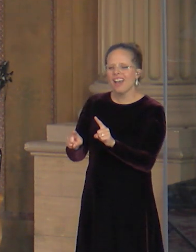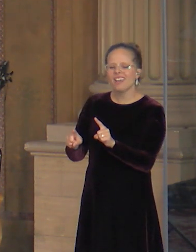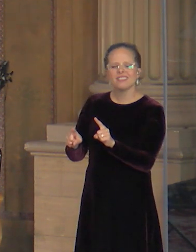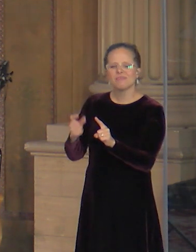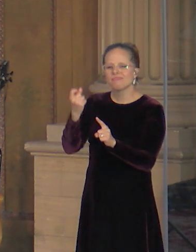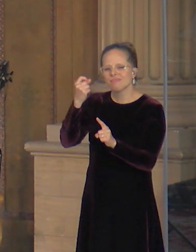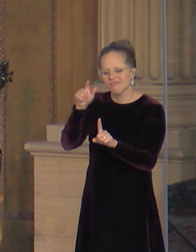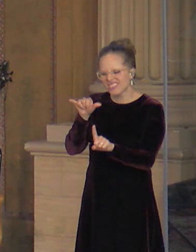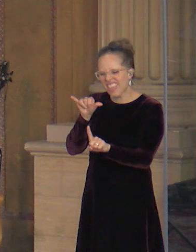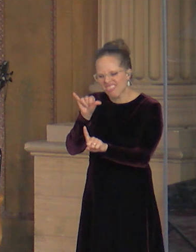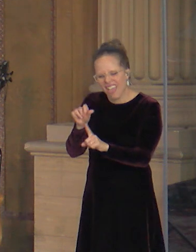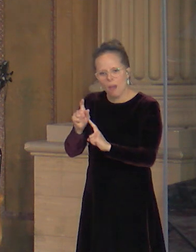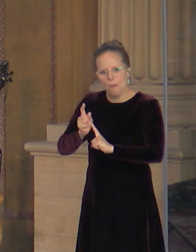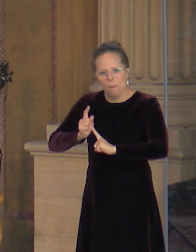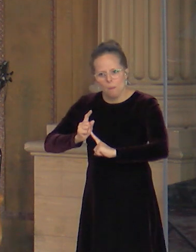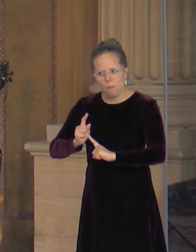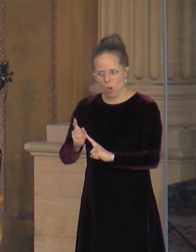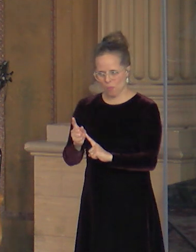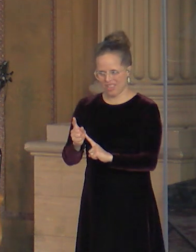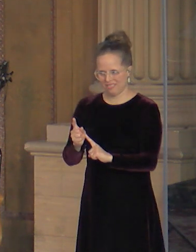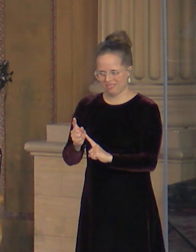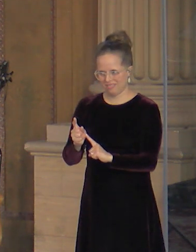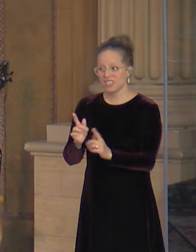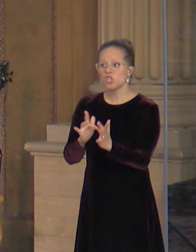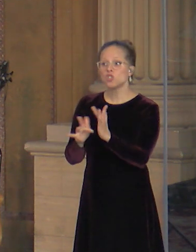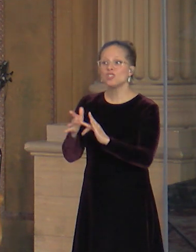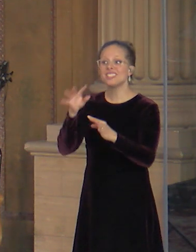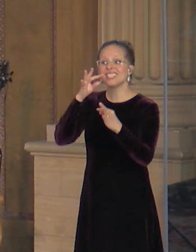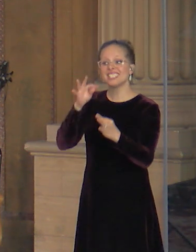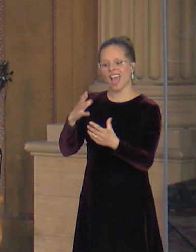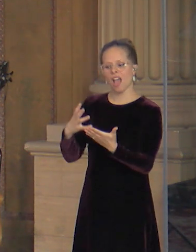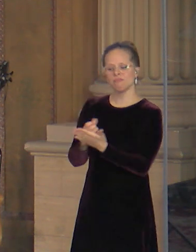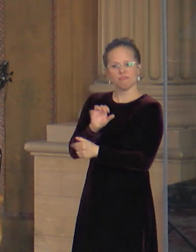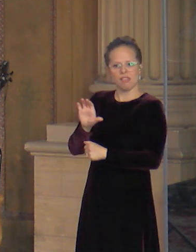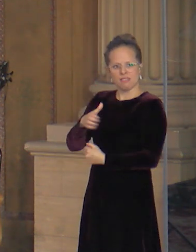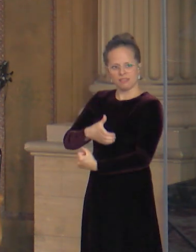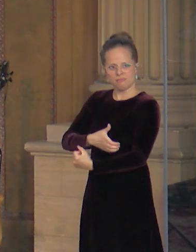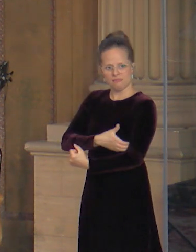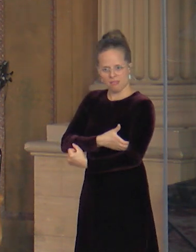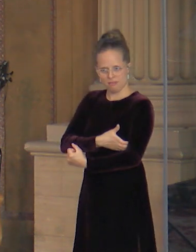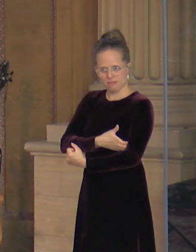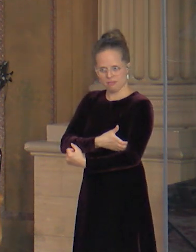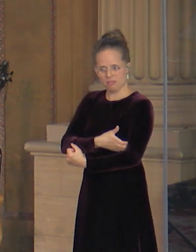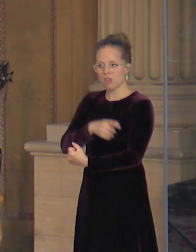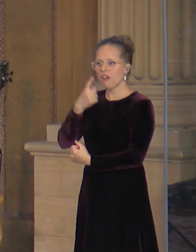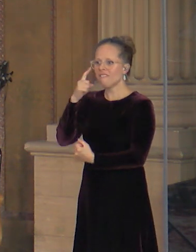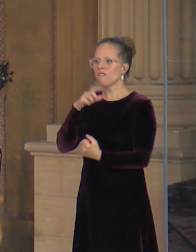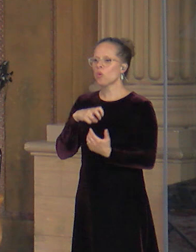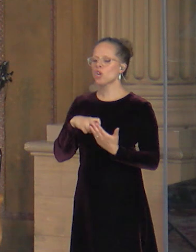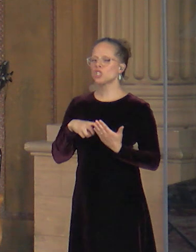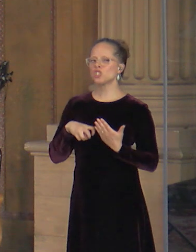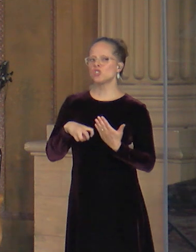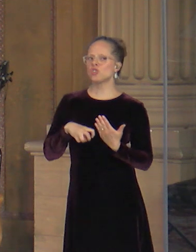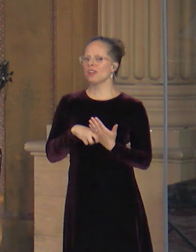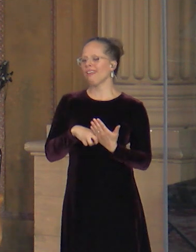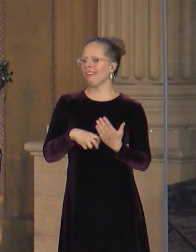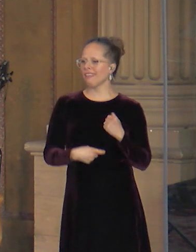this moment Jesus decides to use his deity to cheat at facing temptation